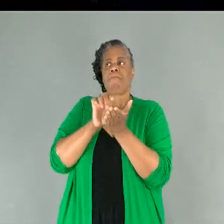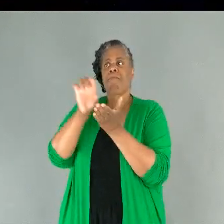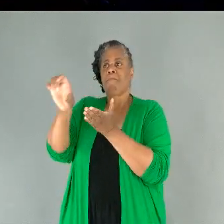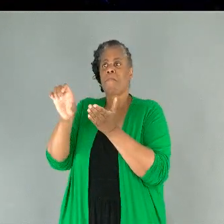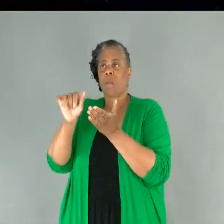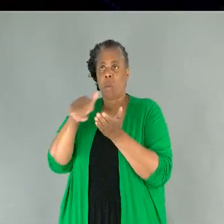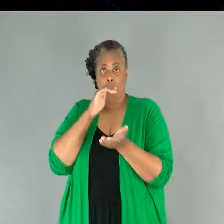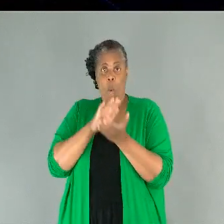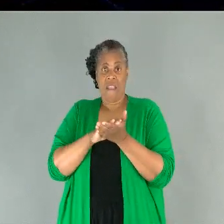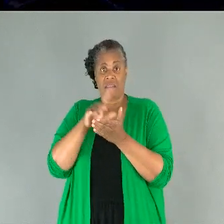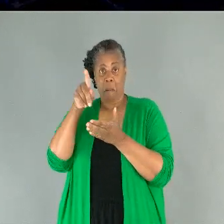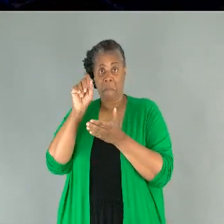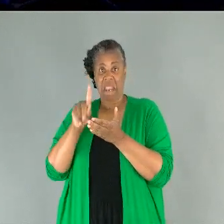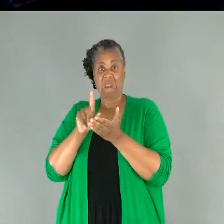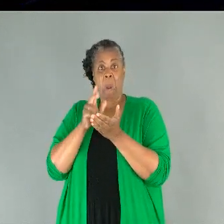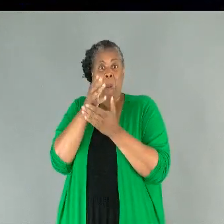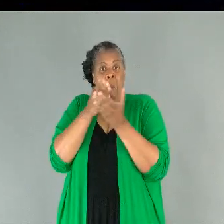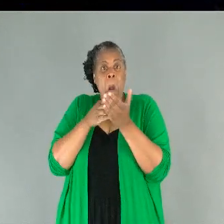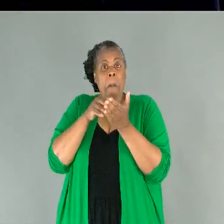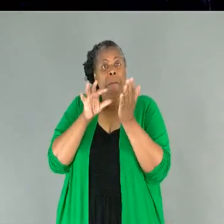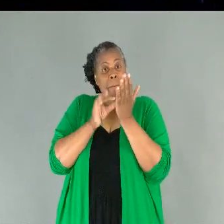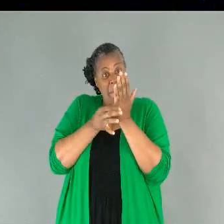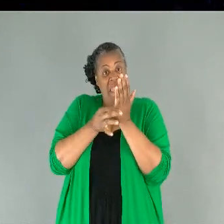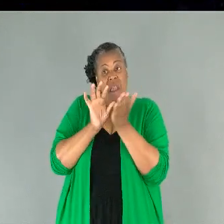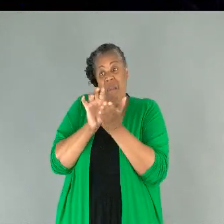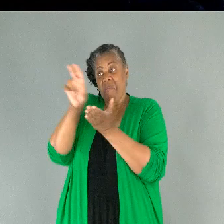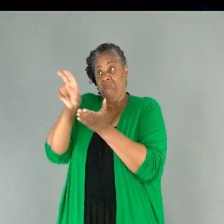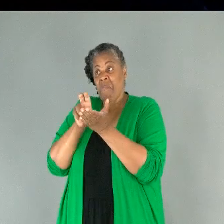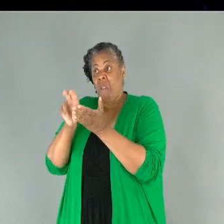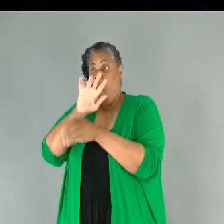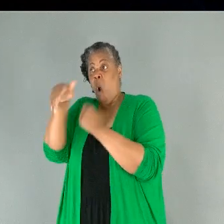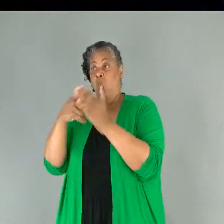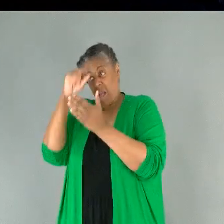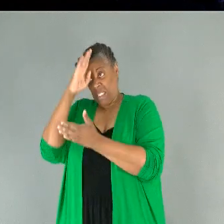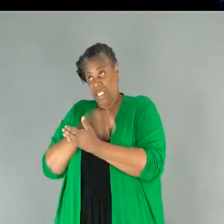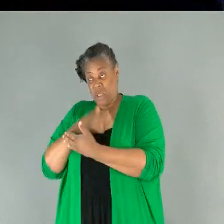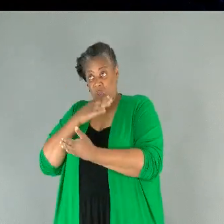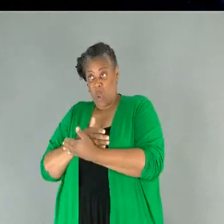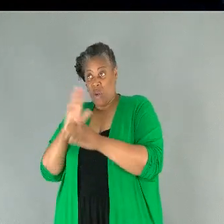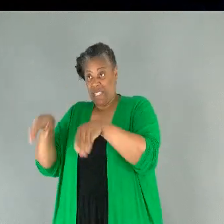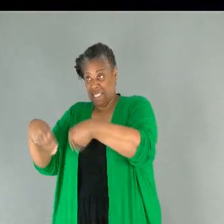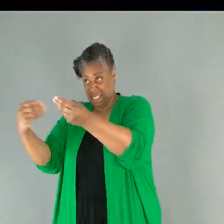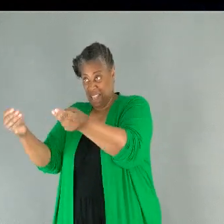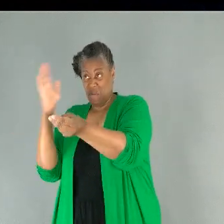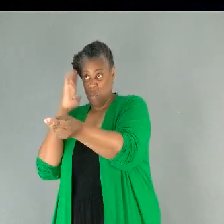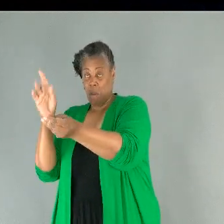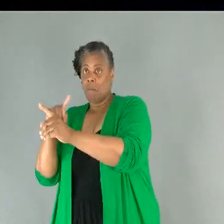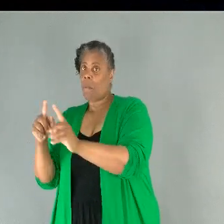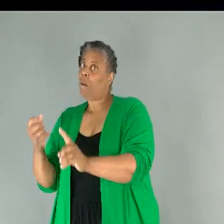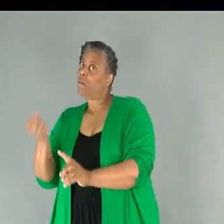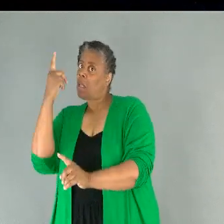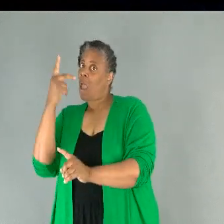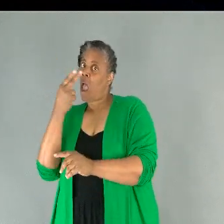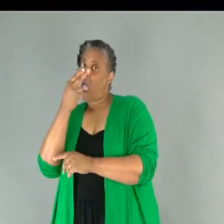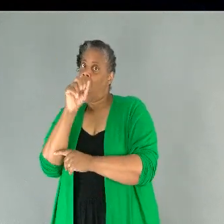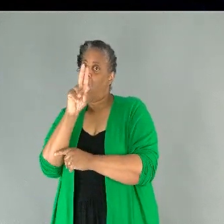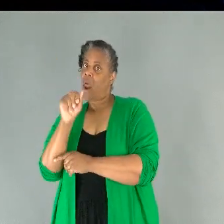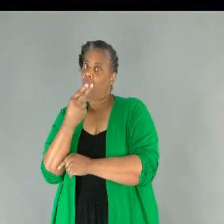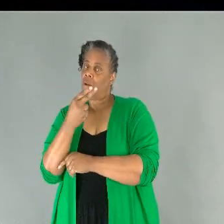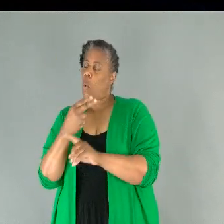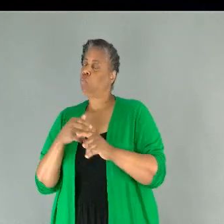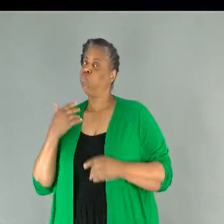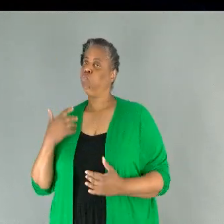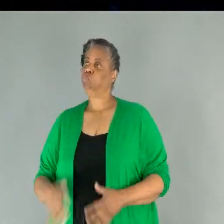he would give portions of meat to his wife Peninnah and to all of her sons and daughters. But to Hannah, he